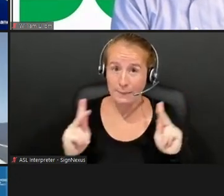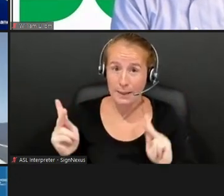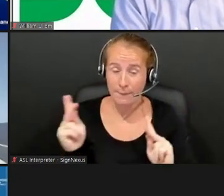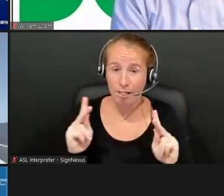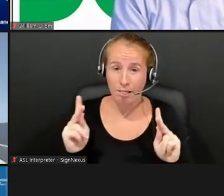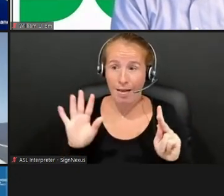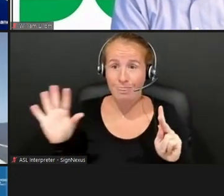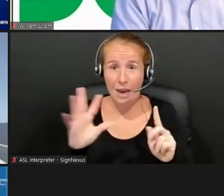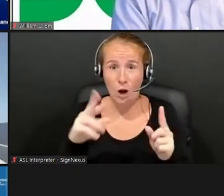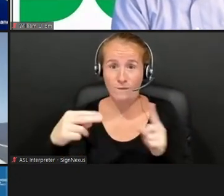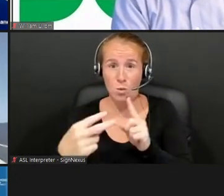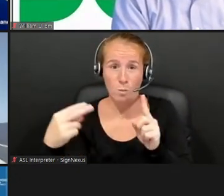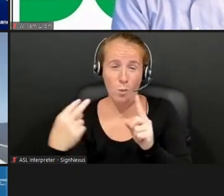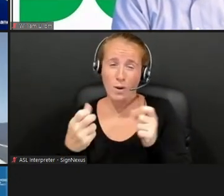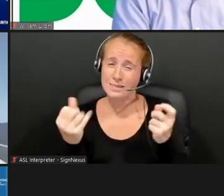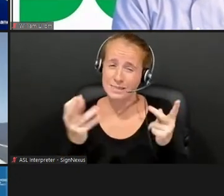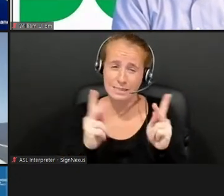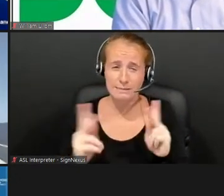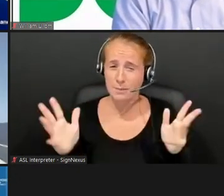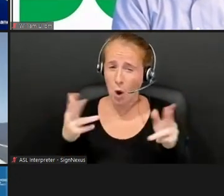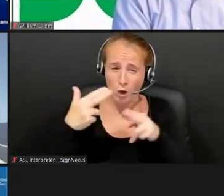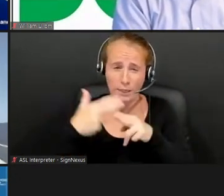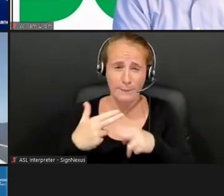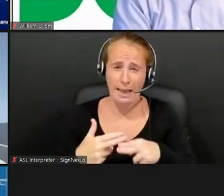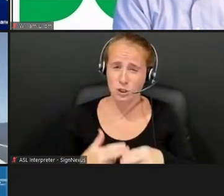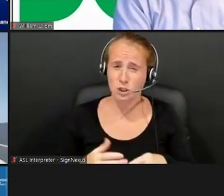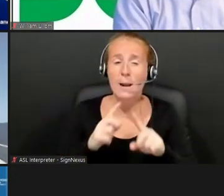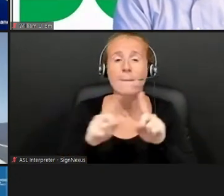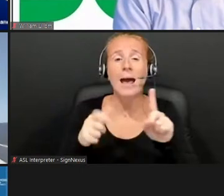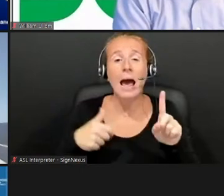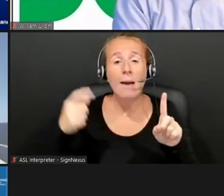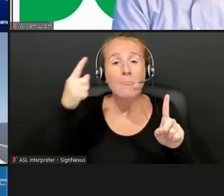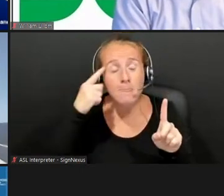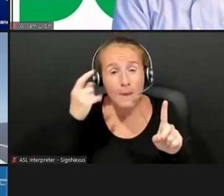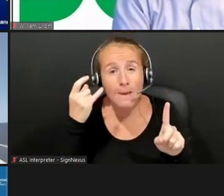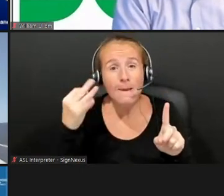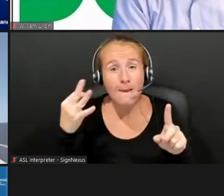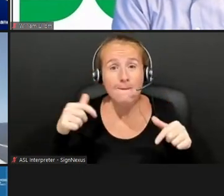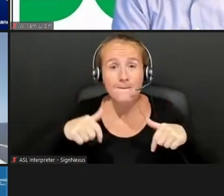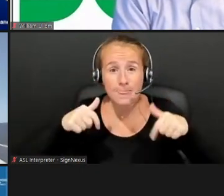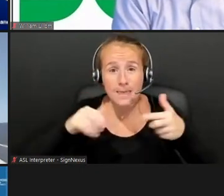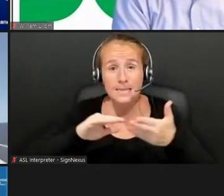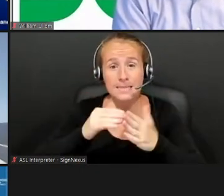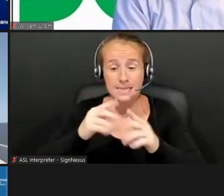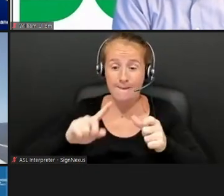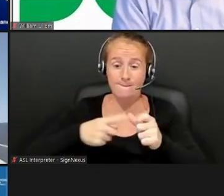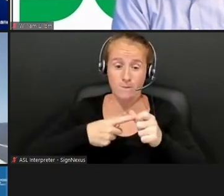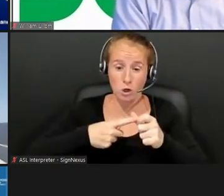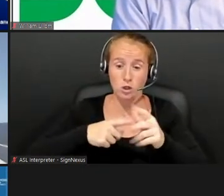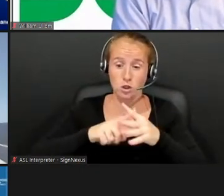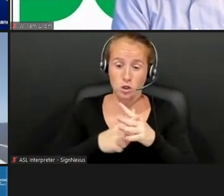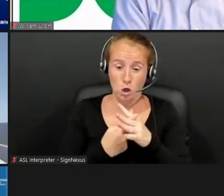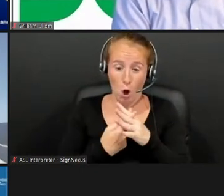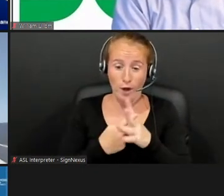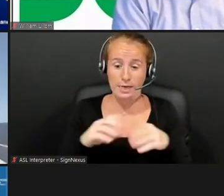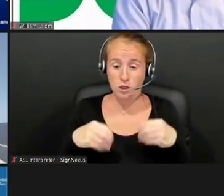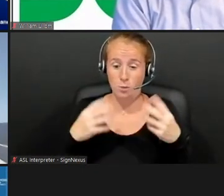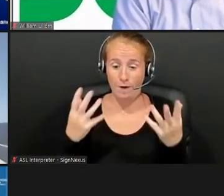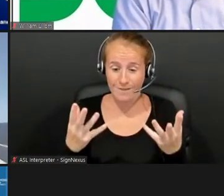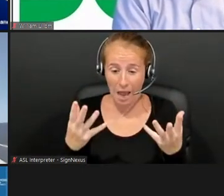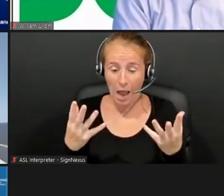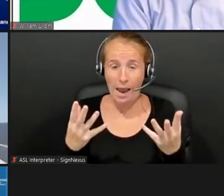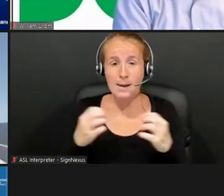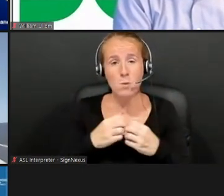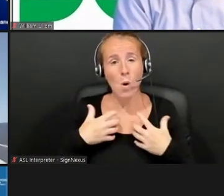viewpoints on it I do think that if the city was to first begin with providing a level of